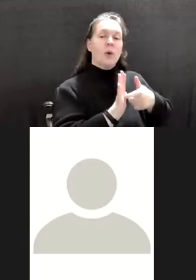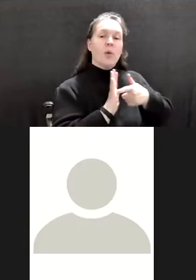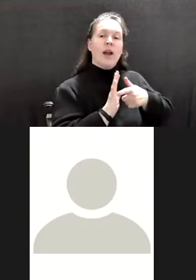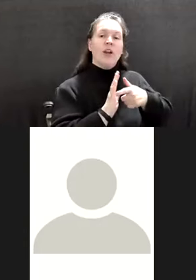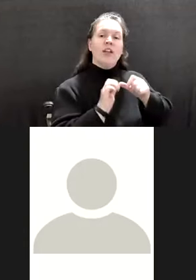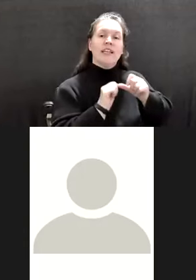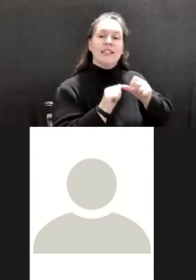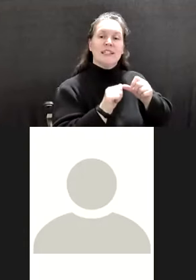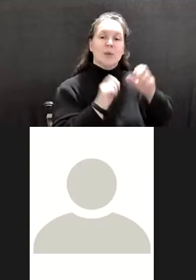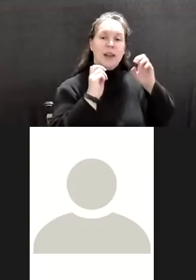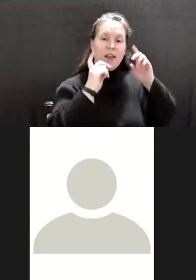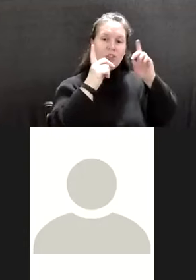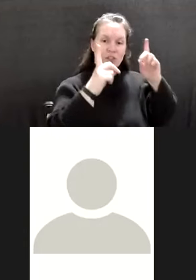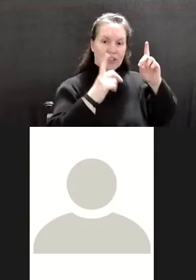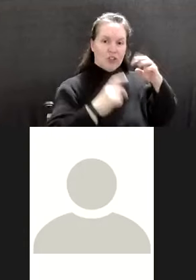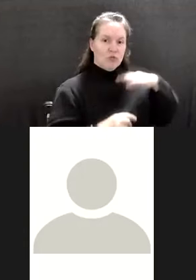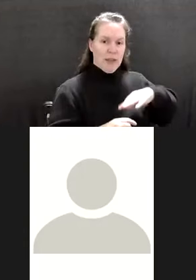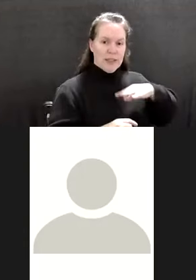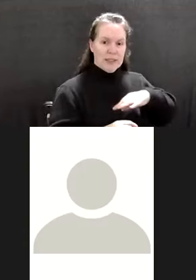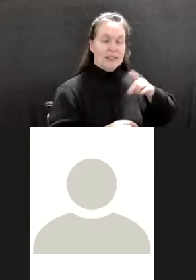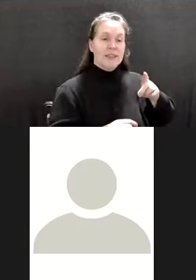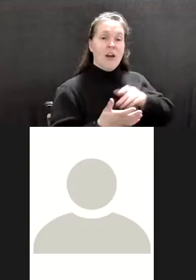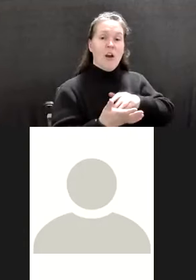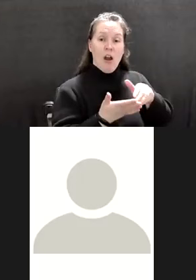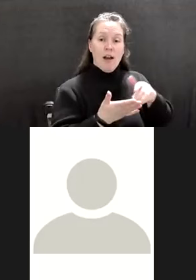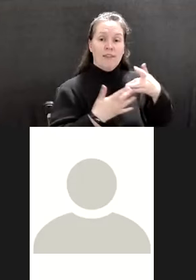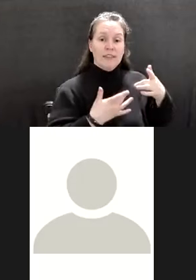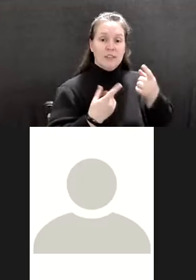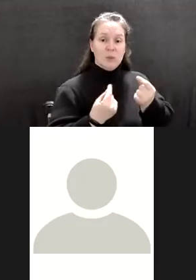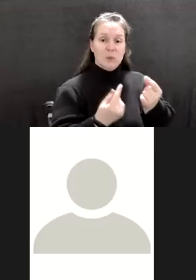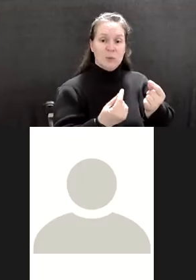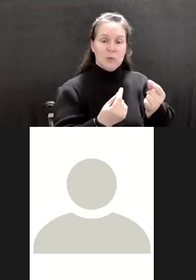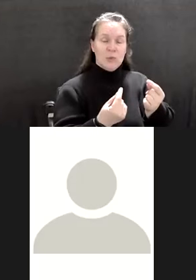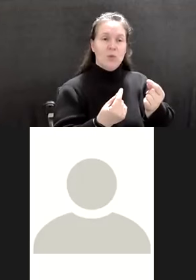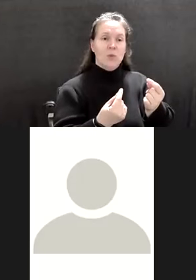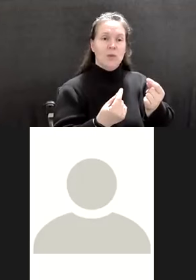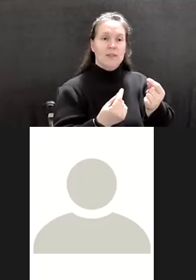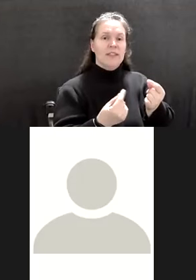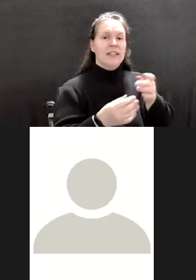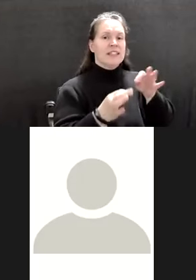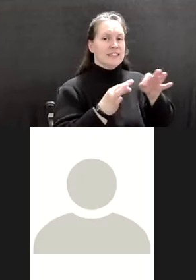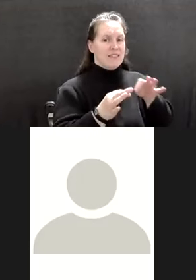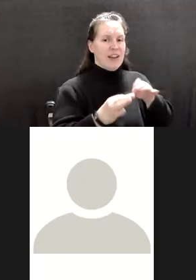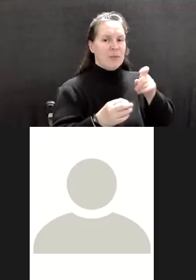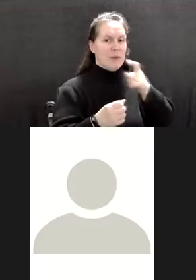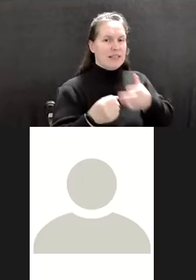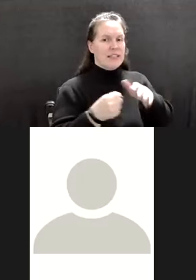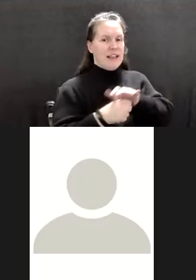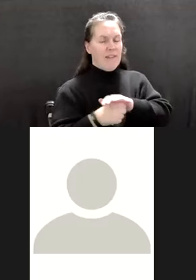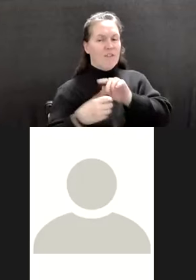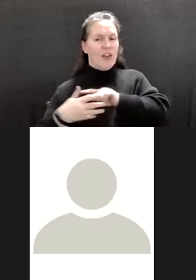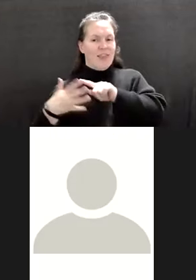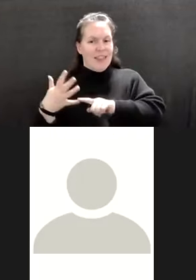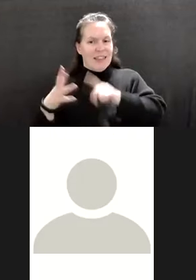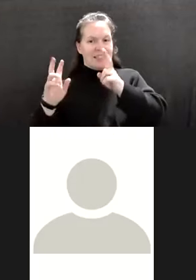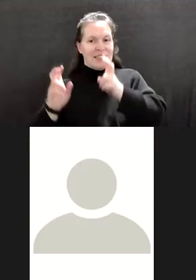continuing education. And so oftentimes what we do is normally it's defined that you must cover these topics, but this